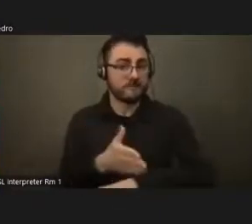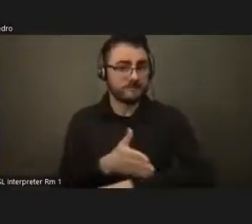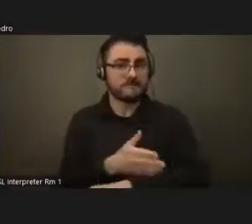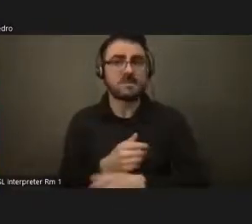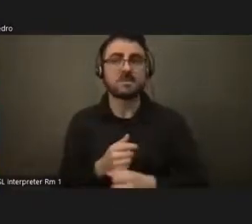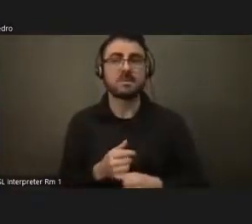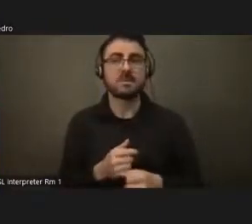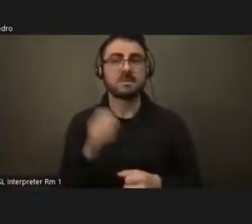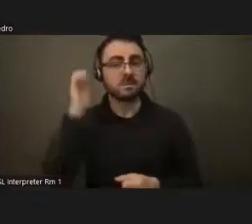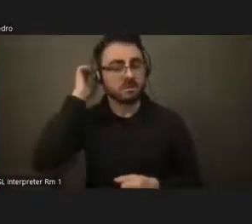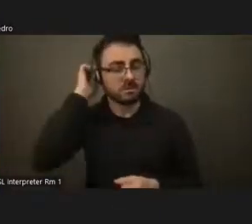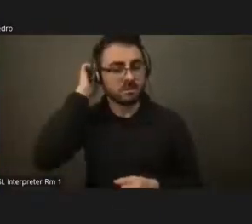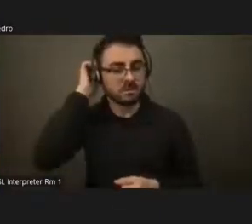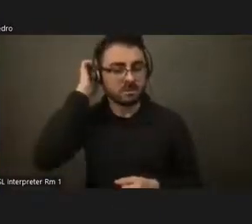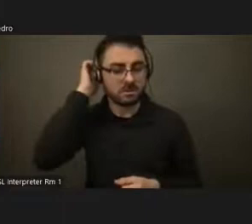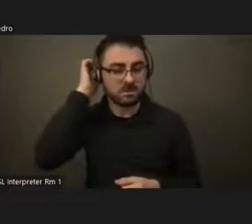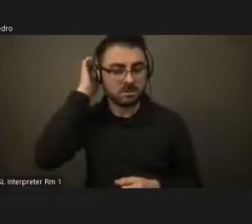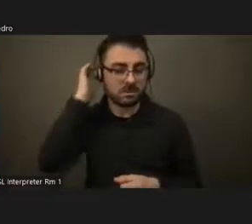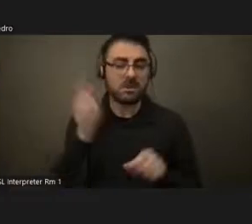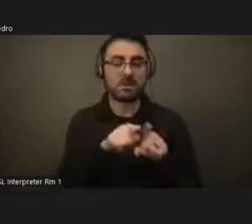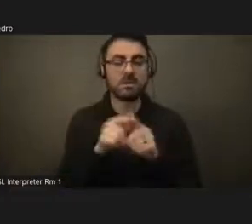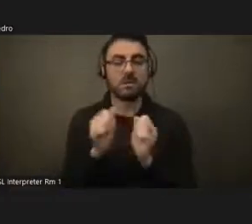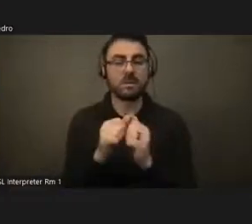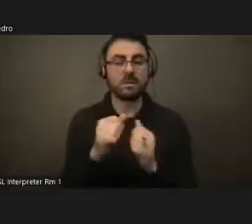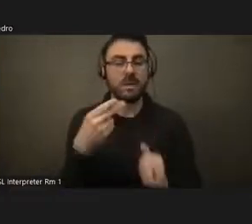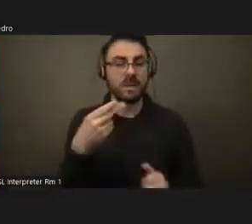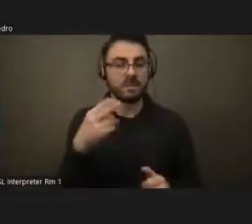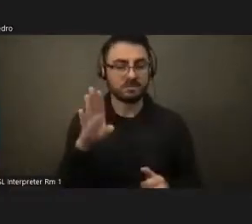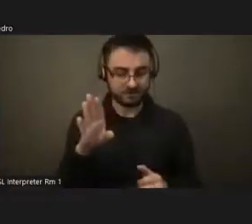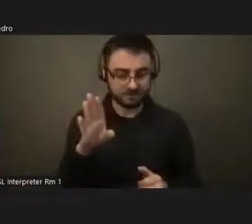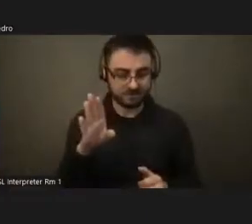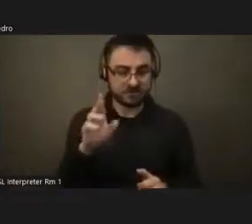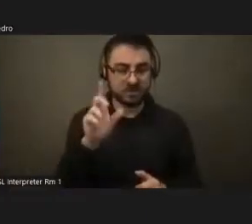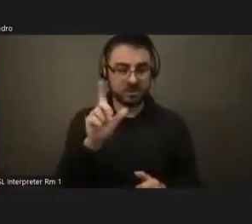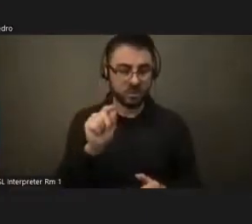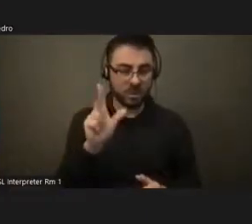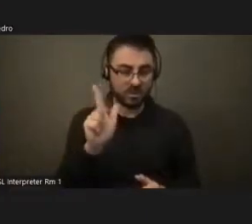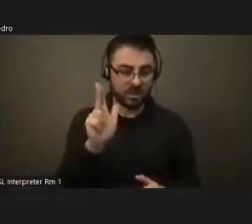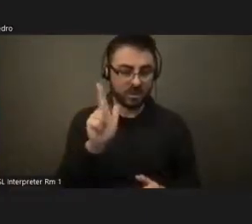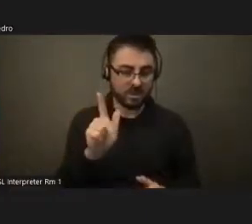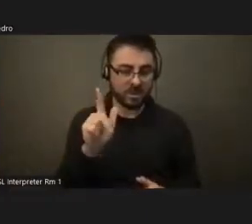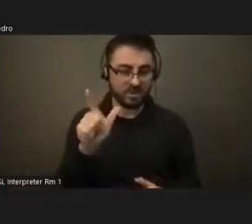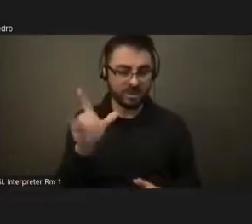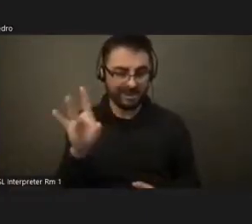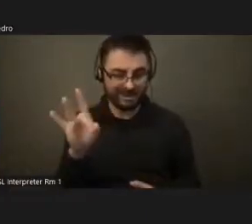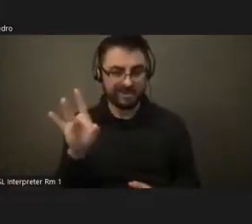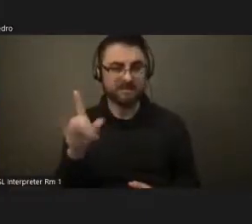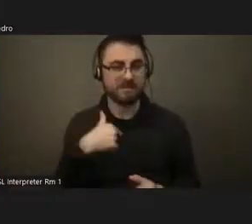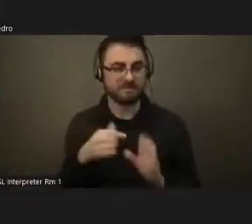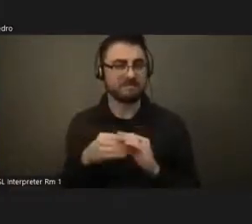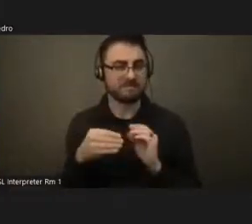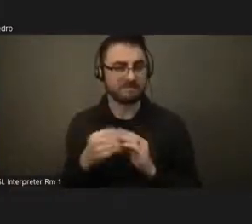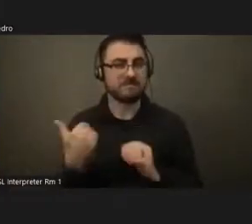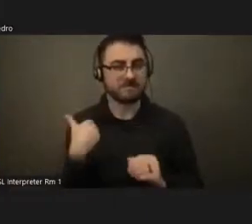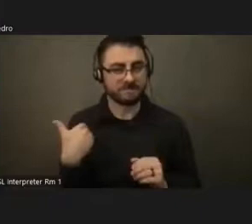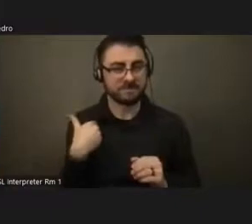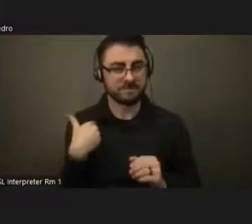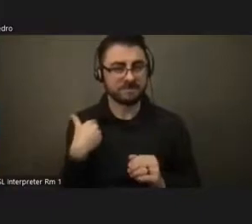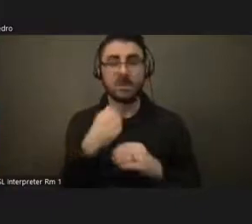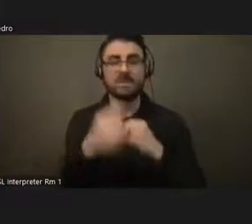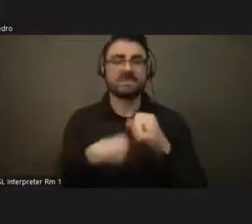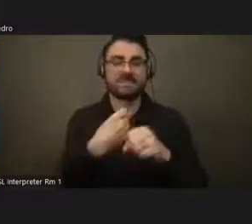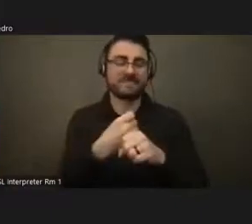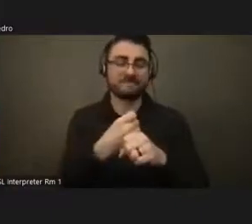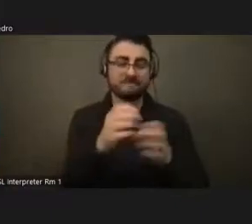of MISTIP 2328 that I mentioned. We are looking at,